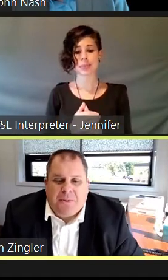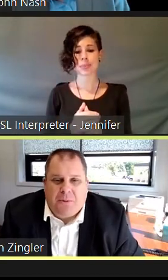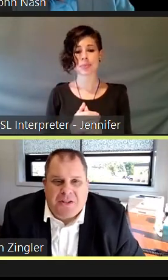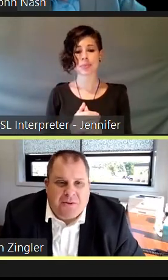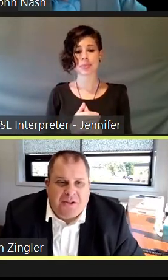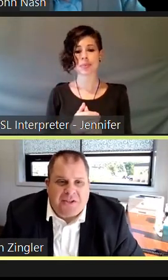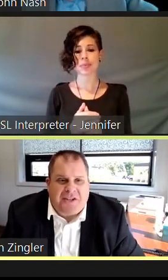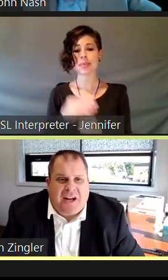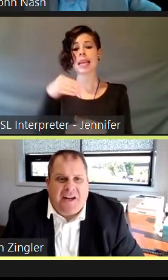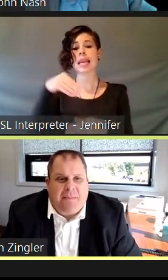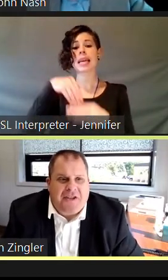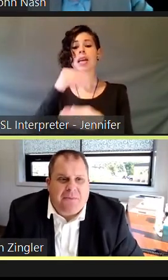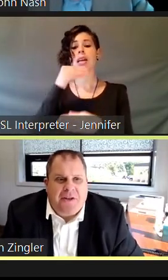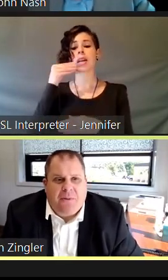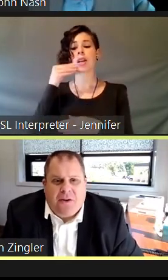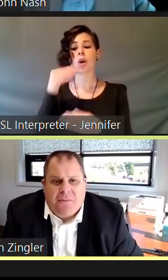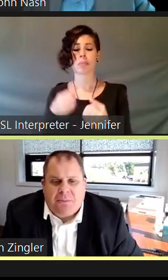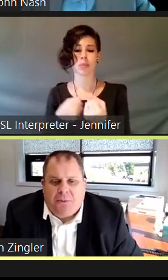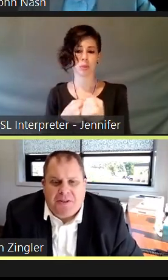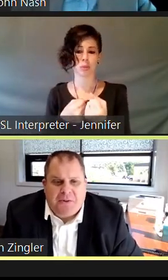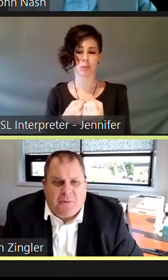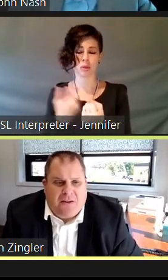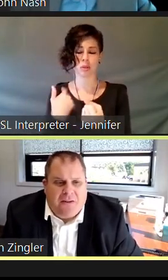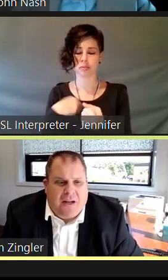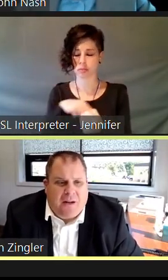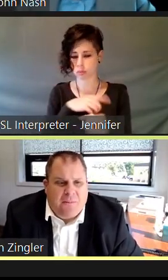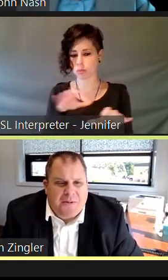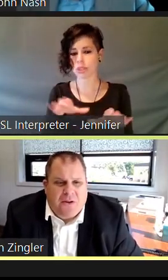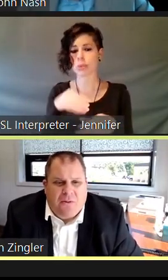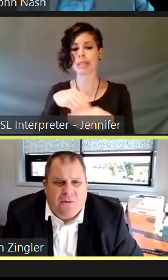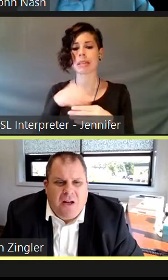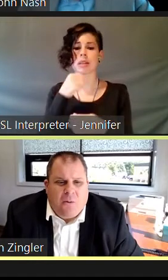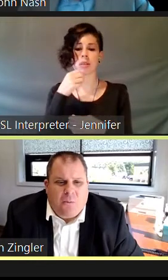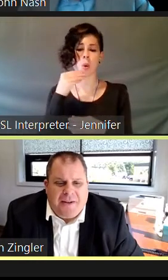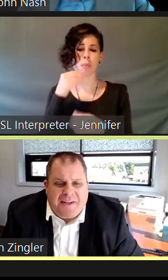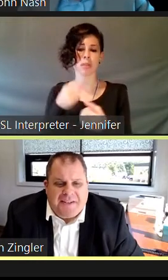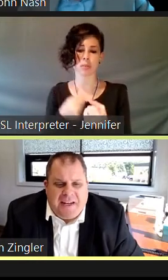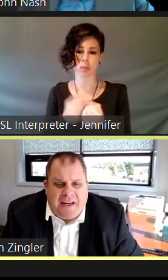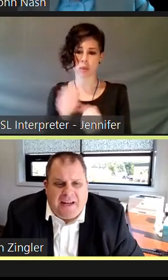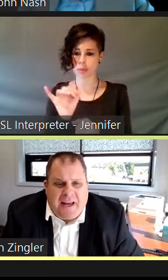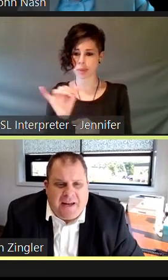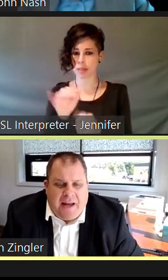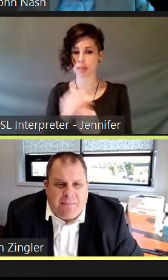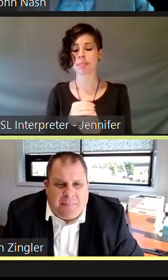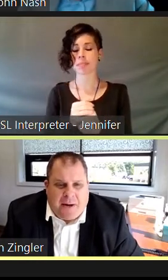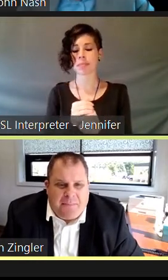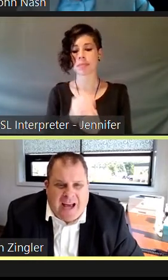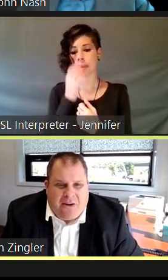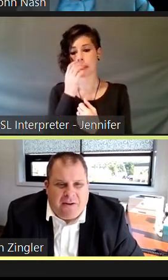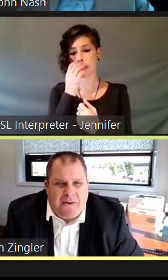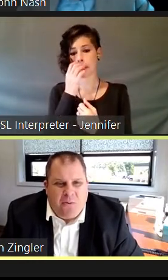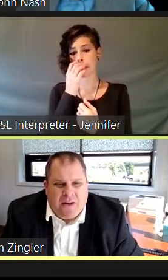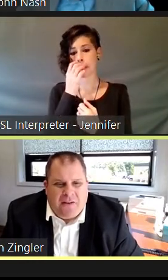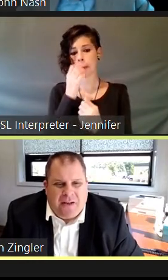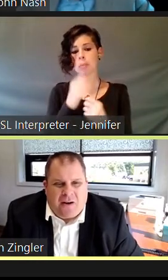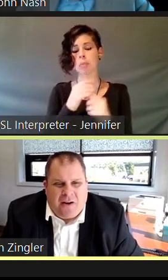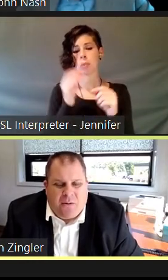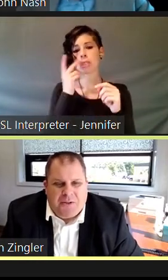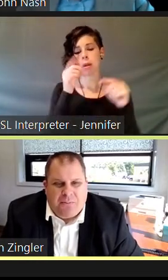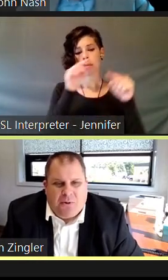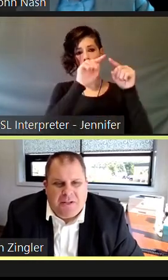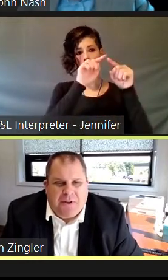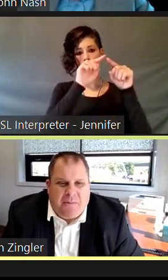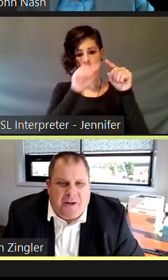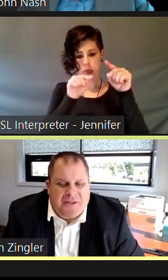In-home supports. So just like John had mentioned, we do in-home supports as well. So we did see a bump down, if you will, in our